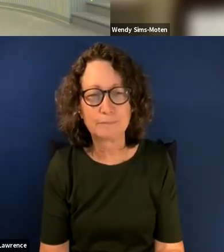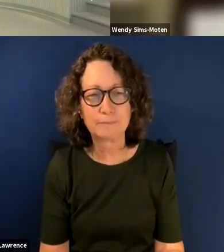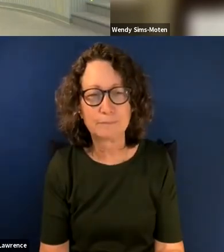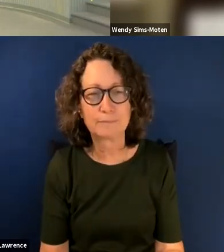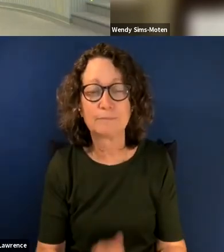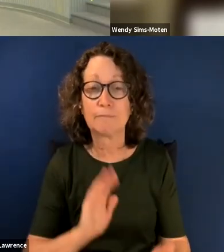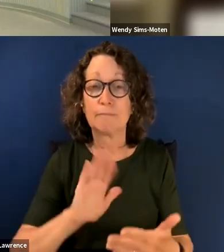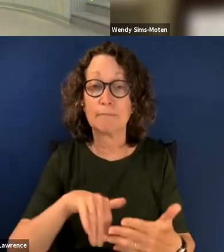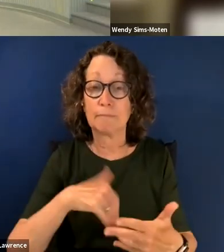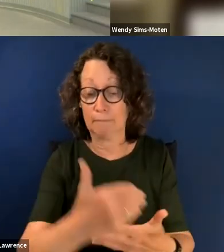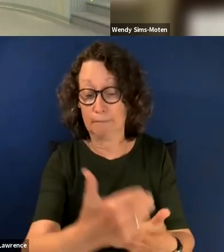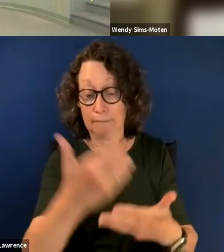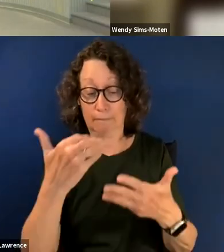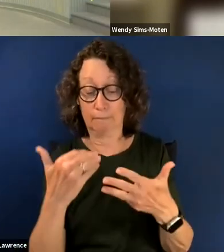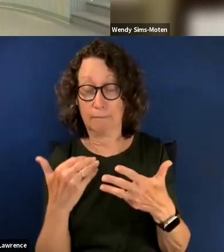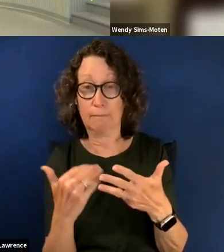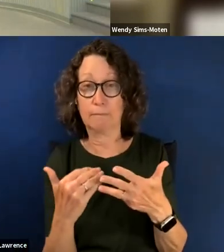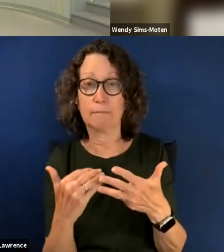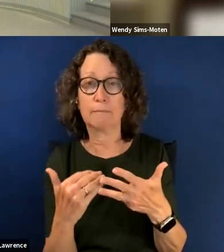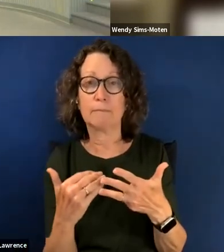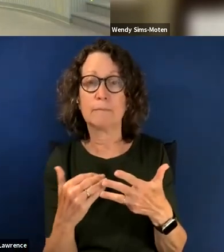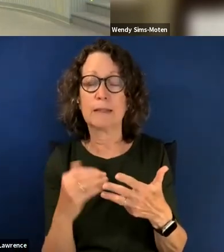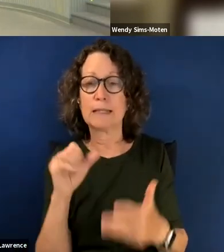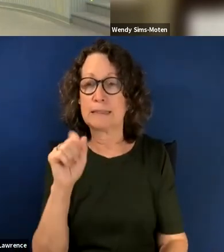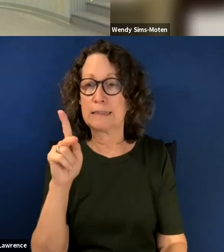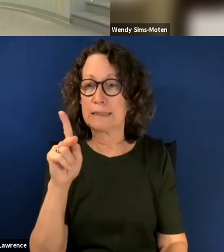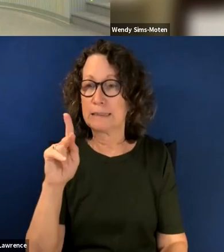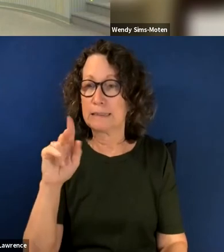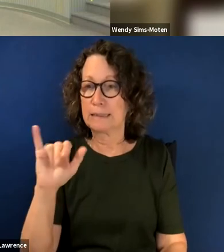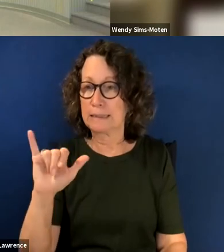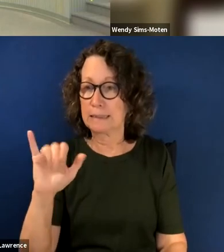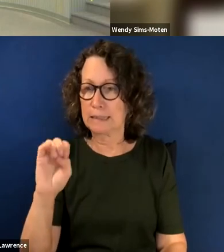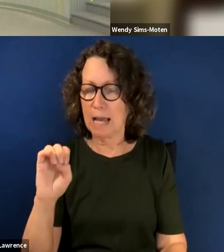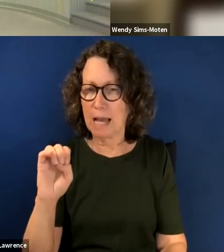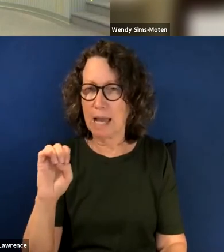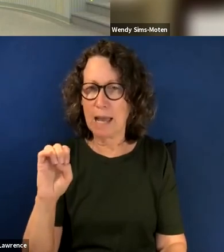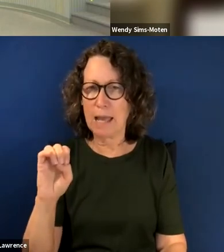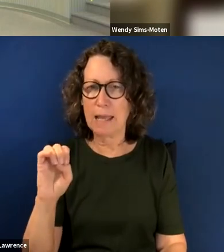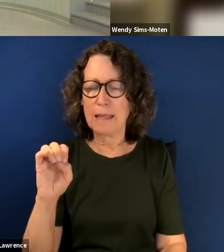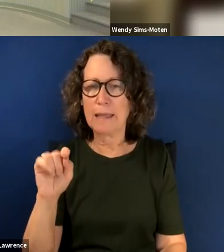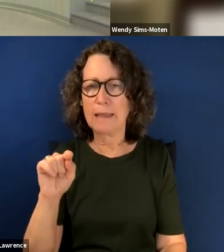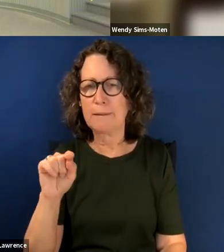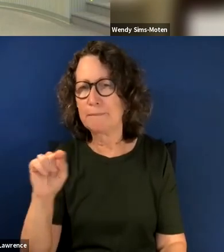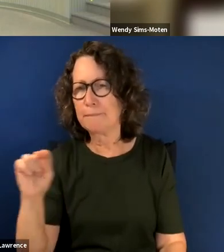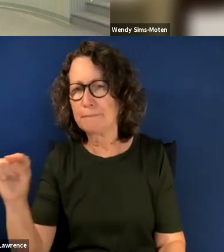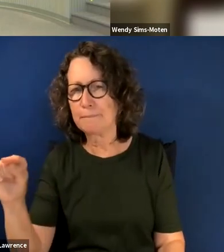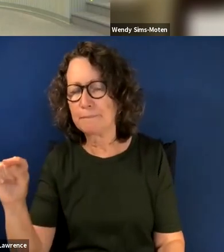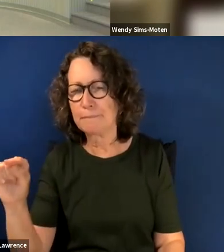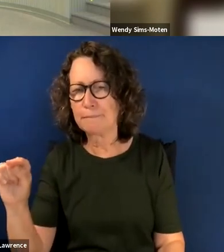Our next speaker is Sky Byron.